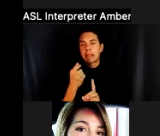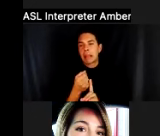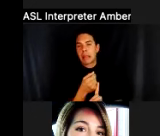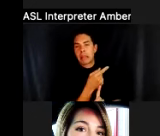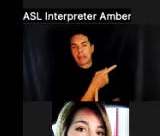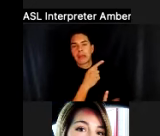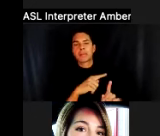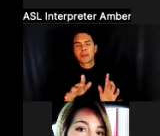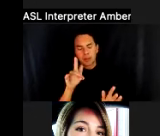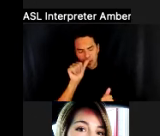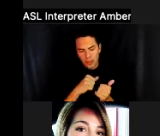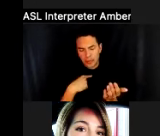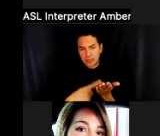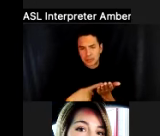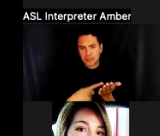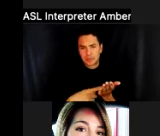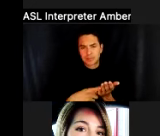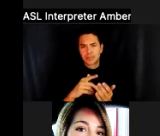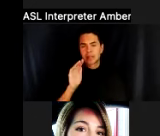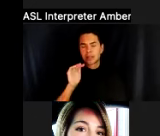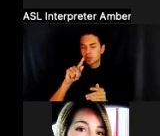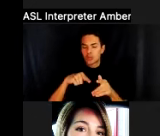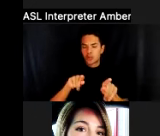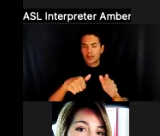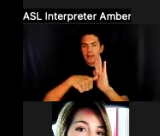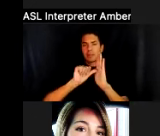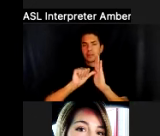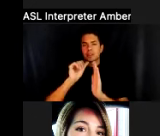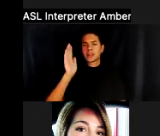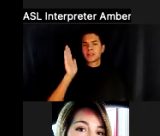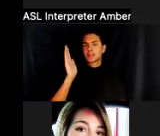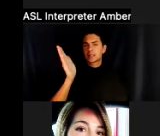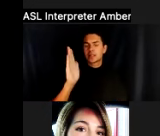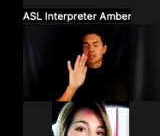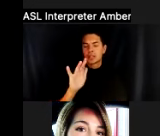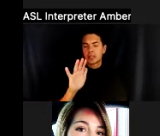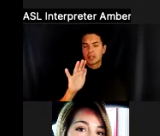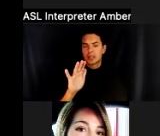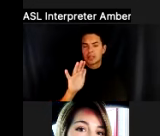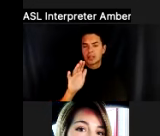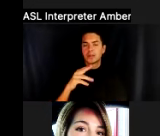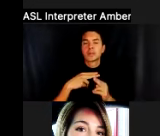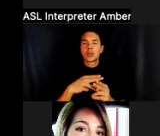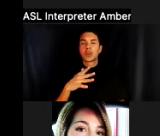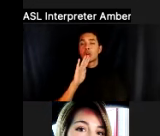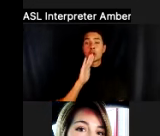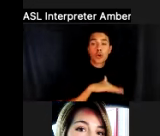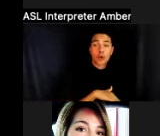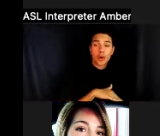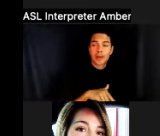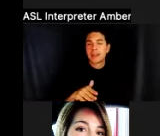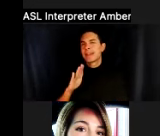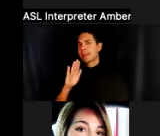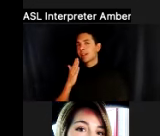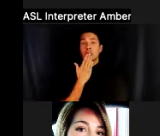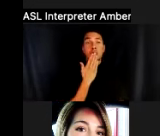some of you remember during the oppression presentation, we talked about the good and the bad, right? Like people who are put